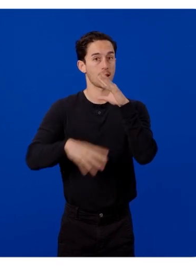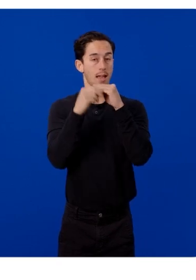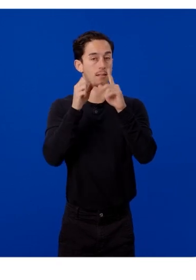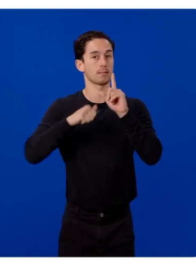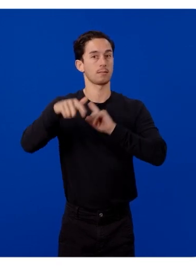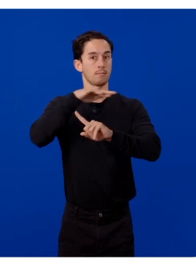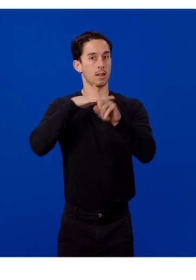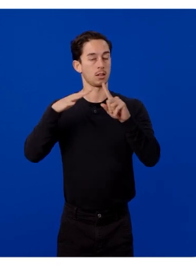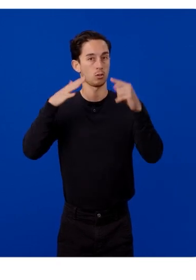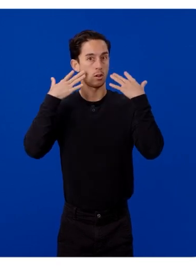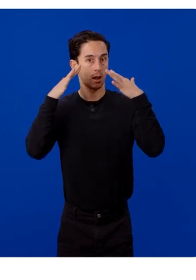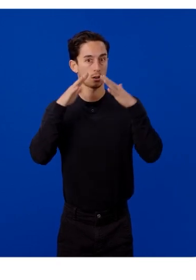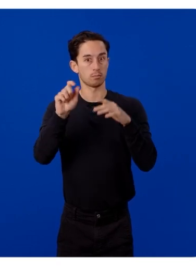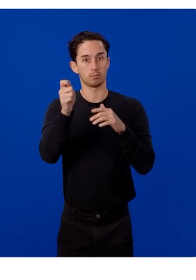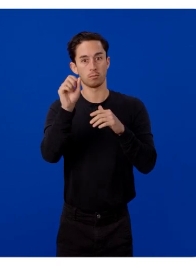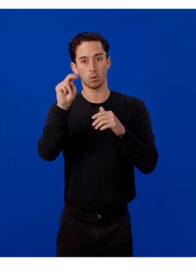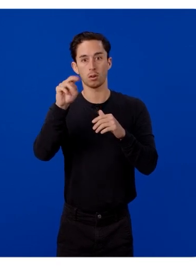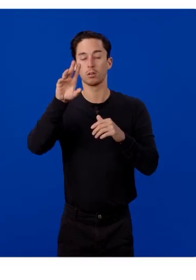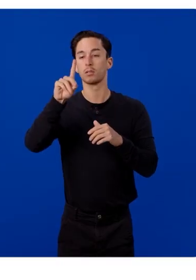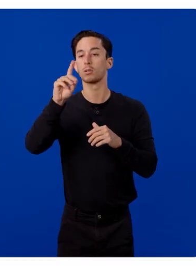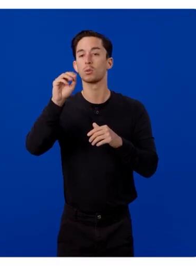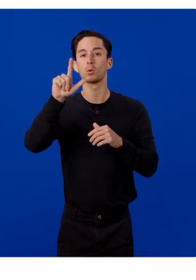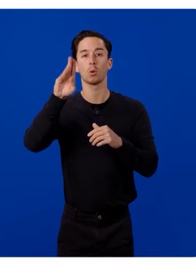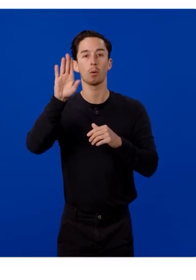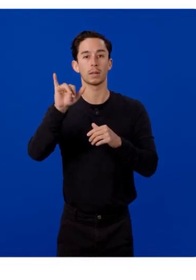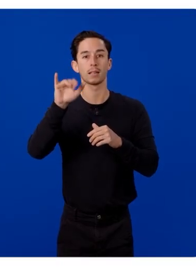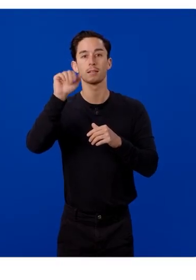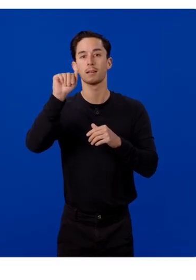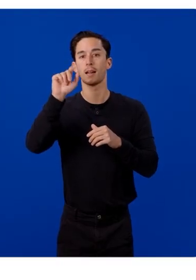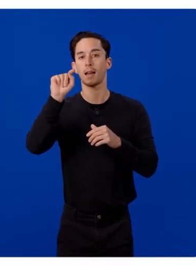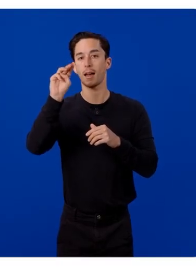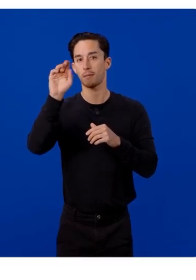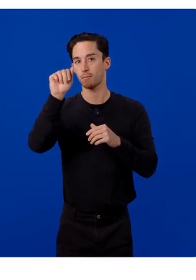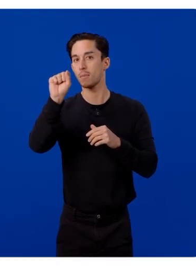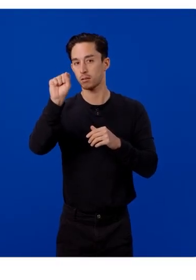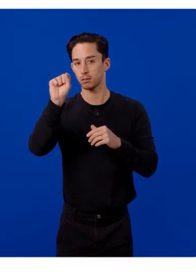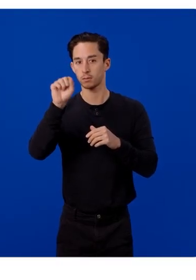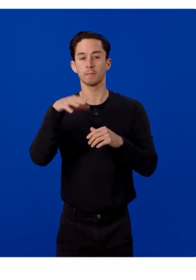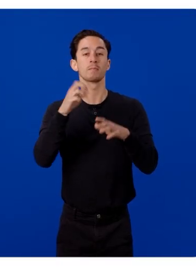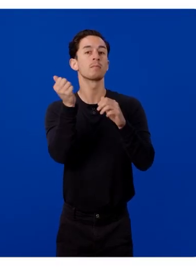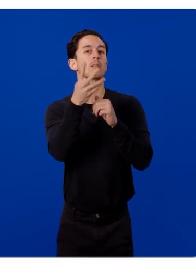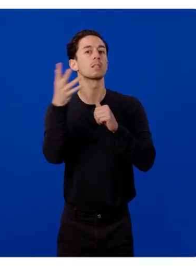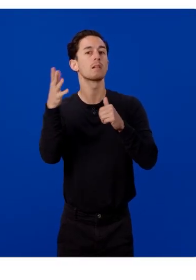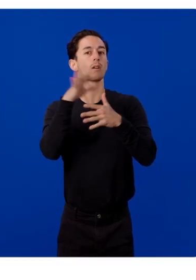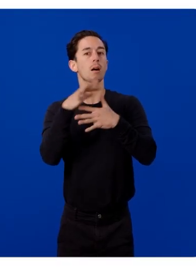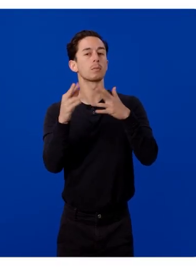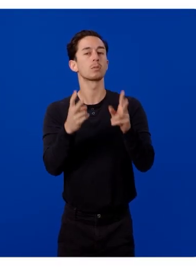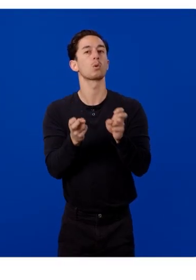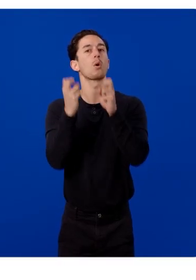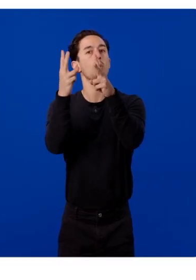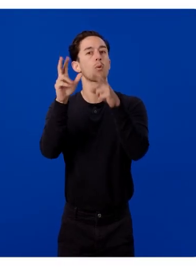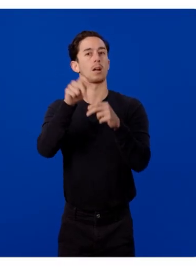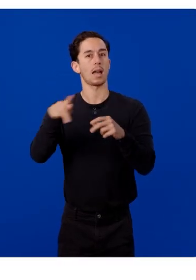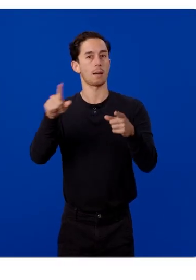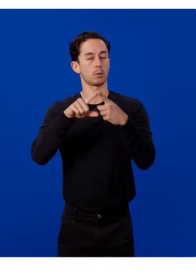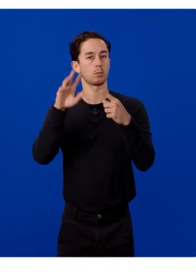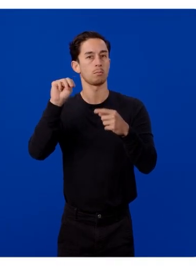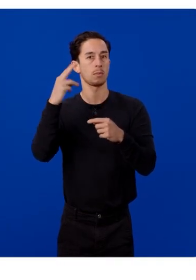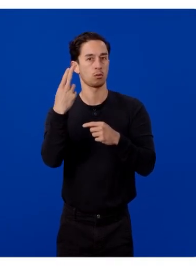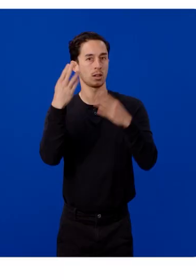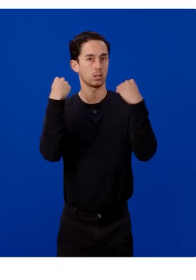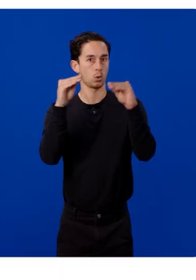audio by enabling Dolby Atmos. Now, there are several options to upload your app to the Meta Horizon store once it's